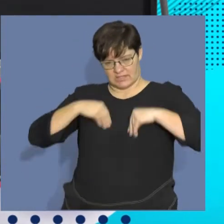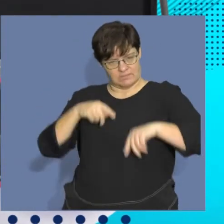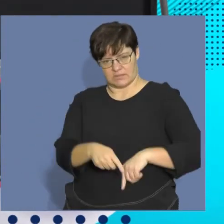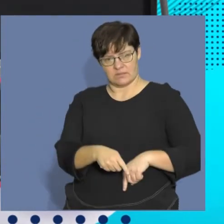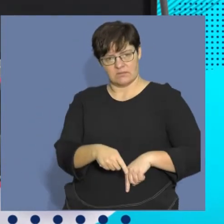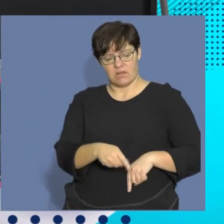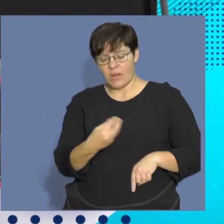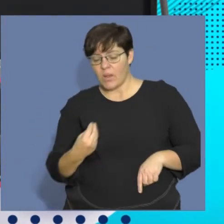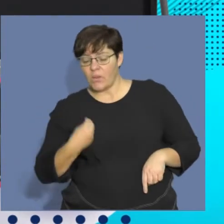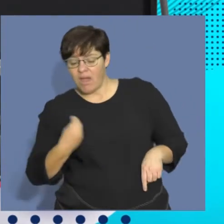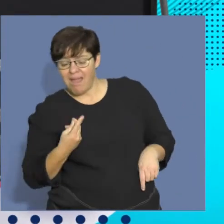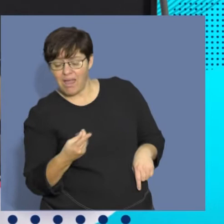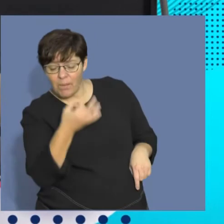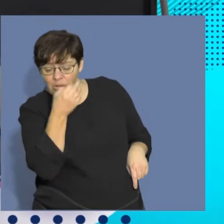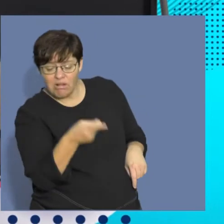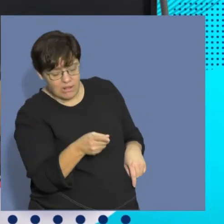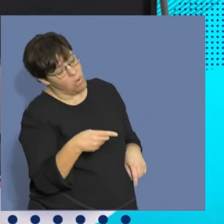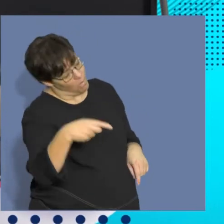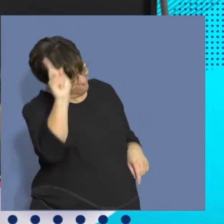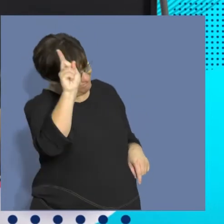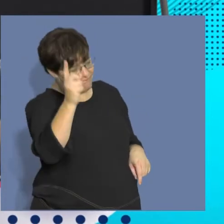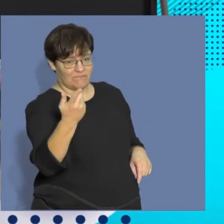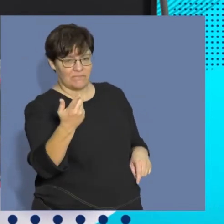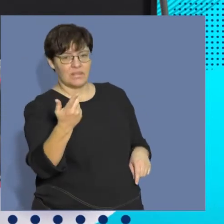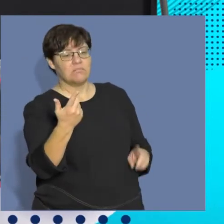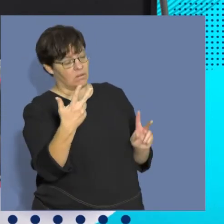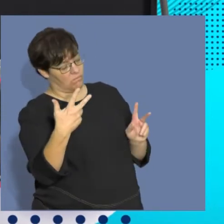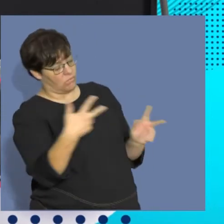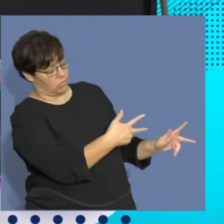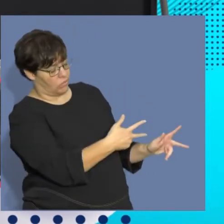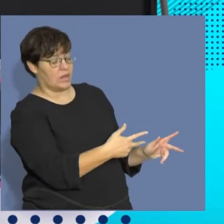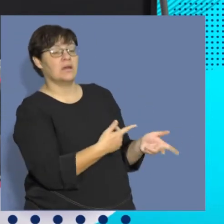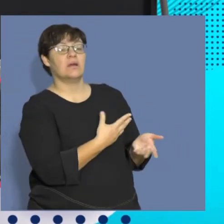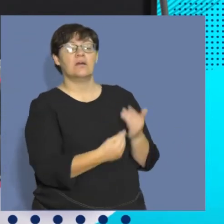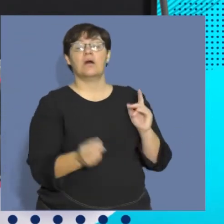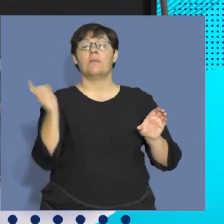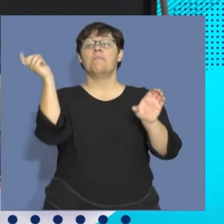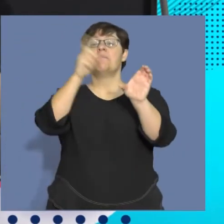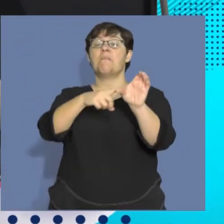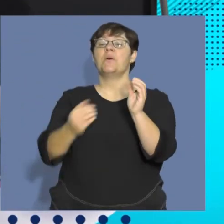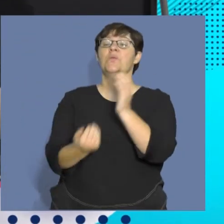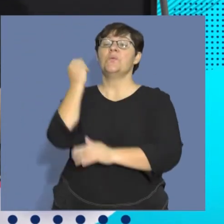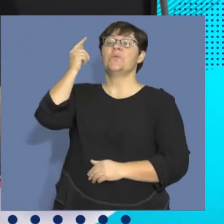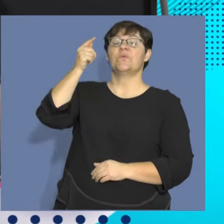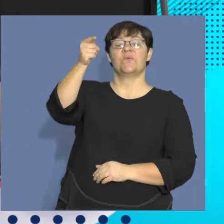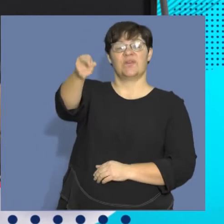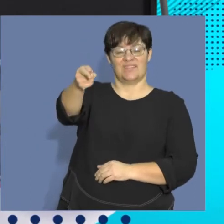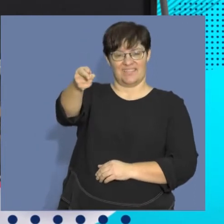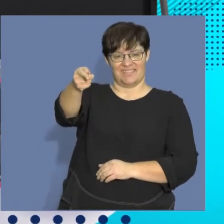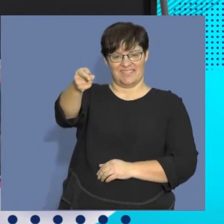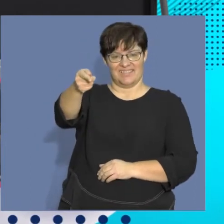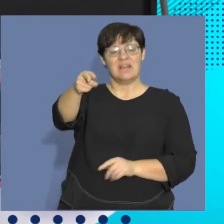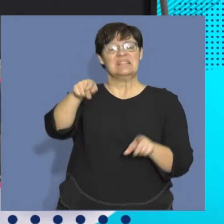reproductive bulls. And that young bull will leave its own population and join